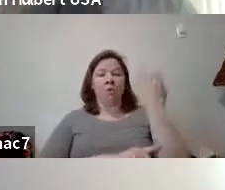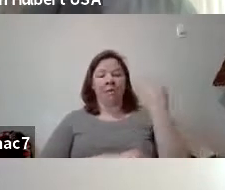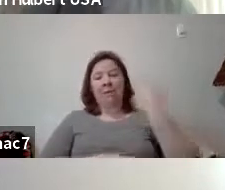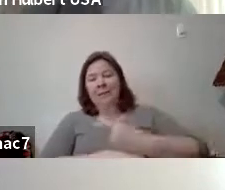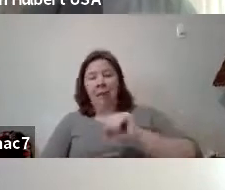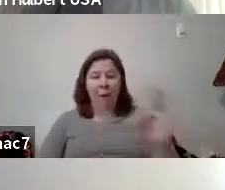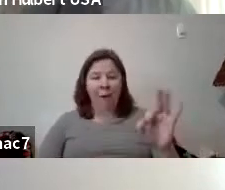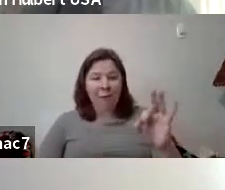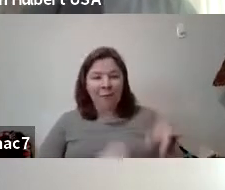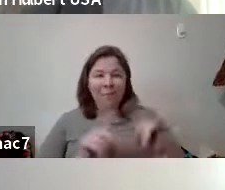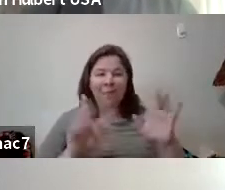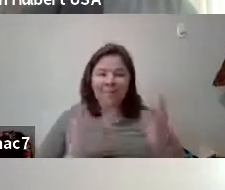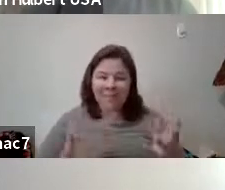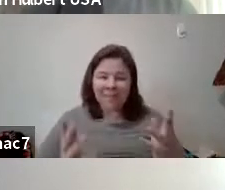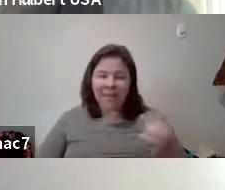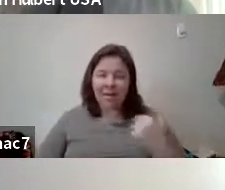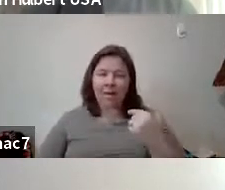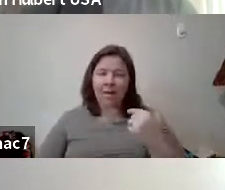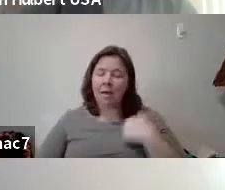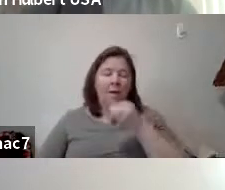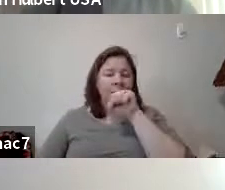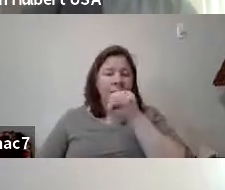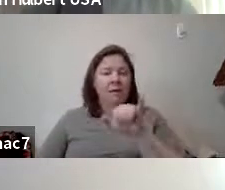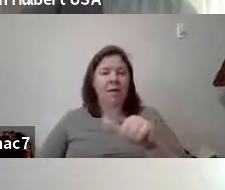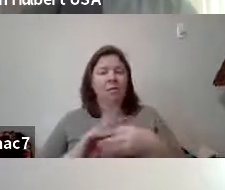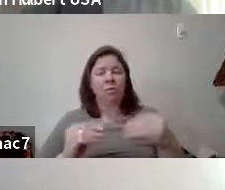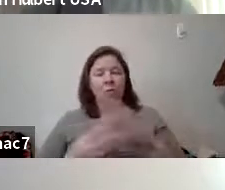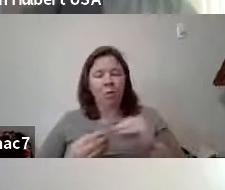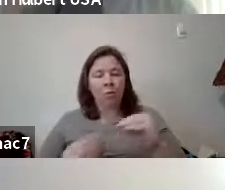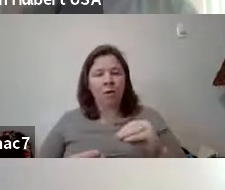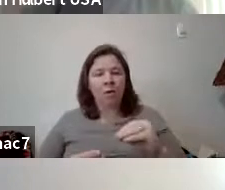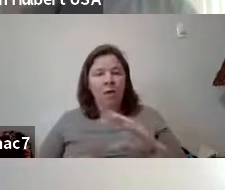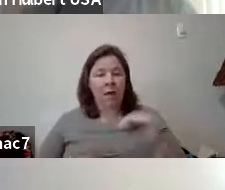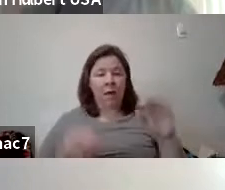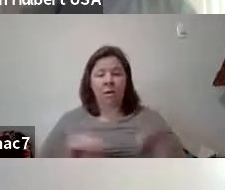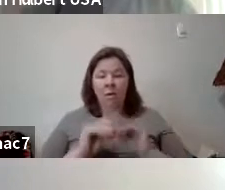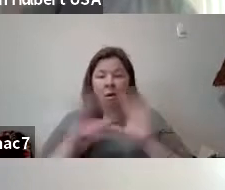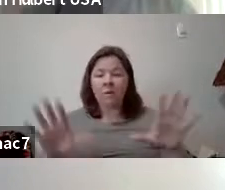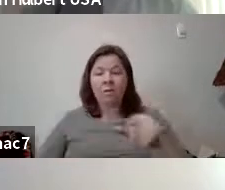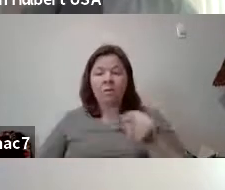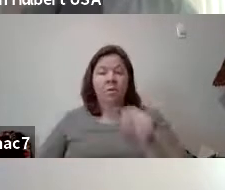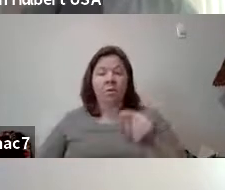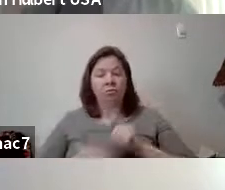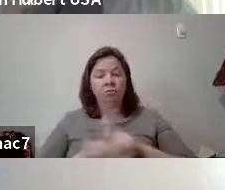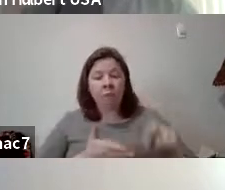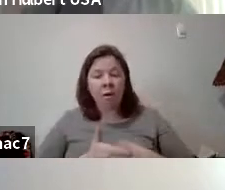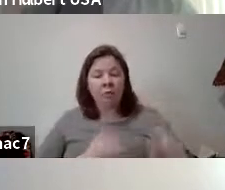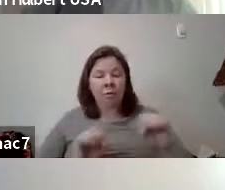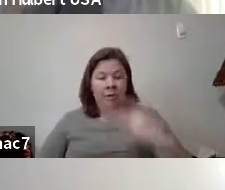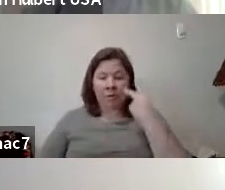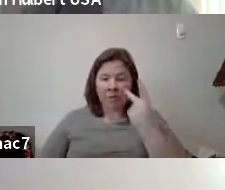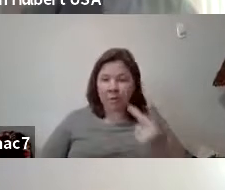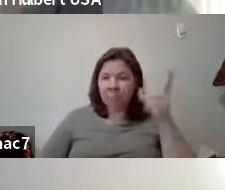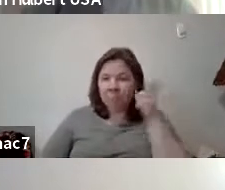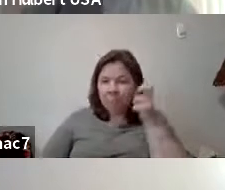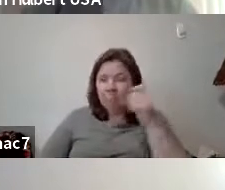after. But I love that story, and obviously you are a writer, as we can see, an